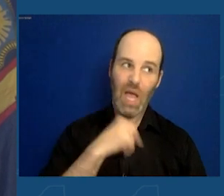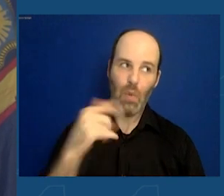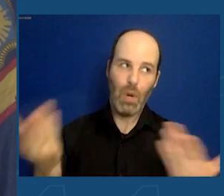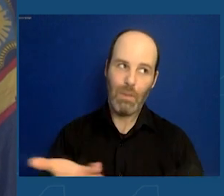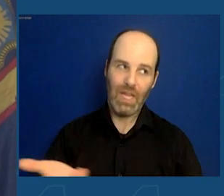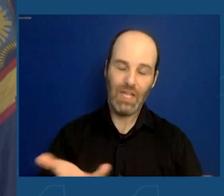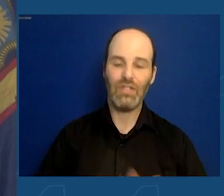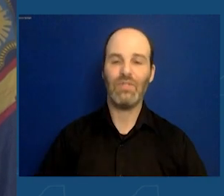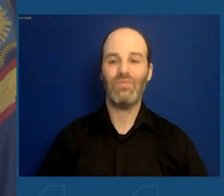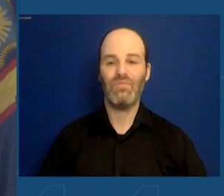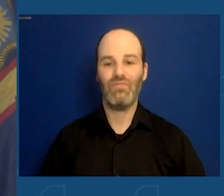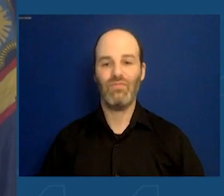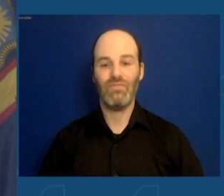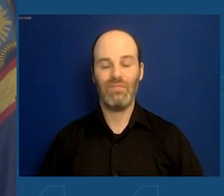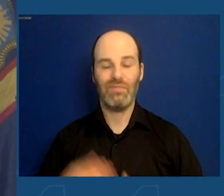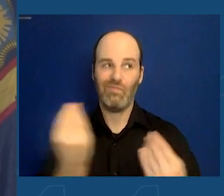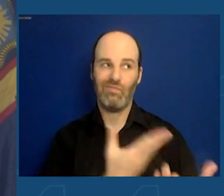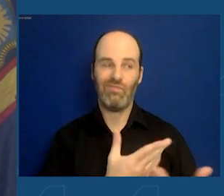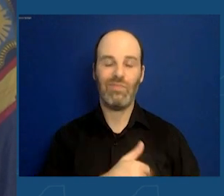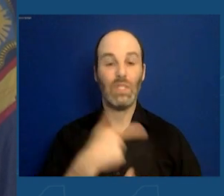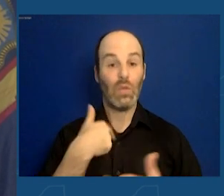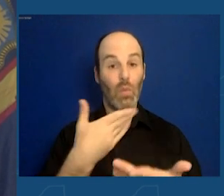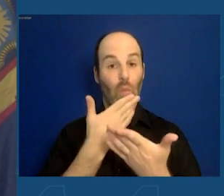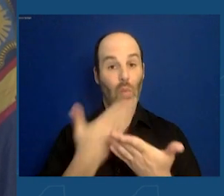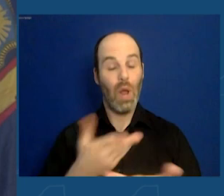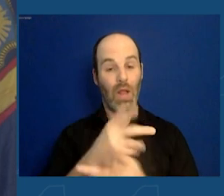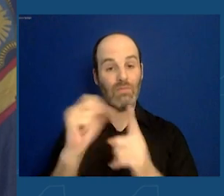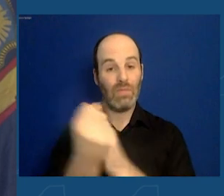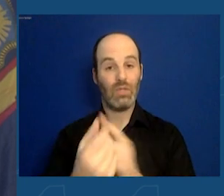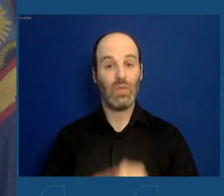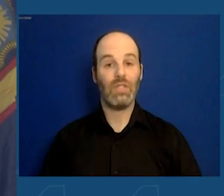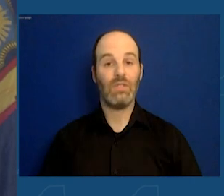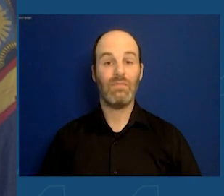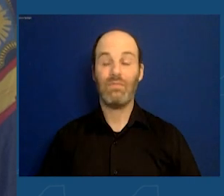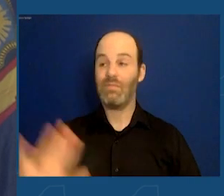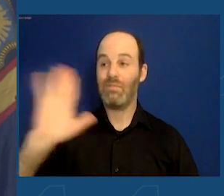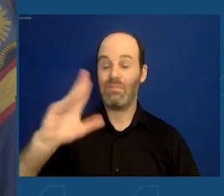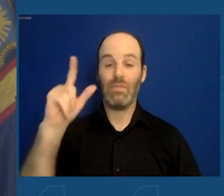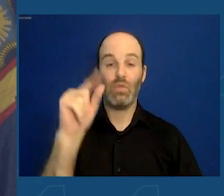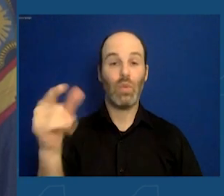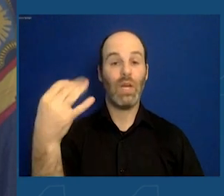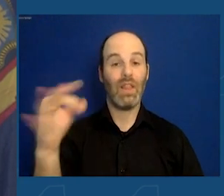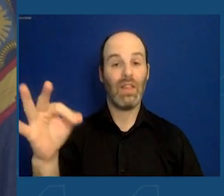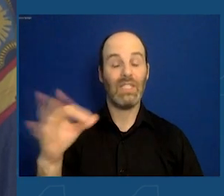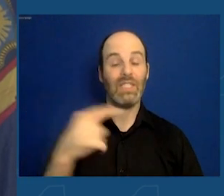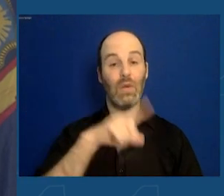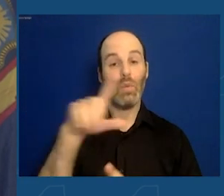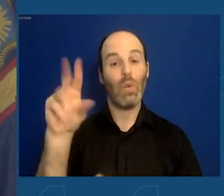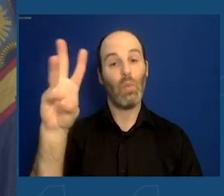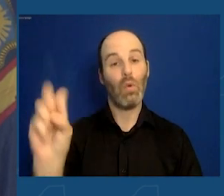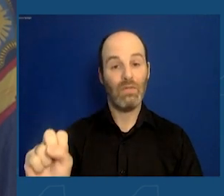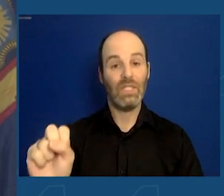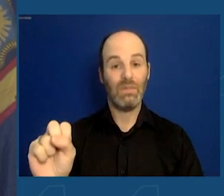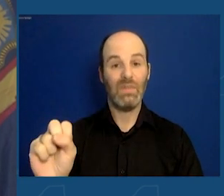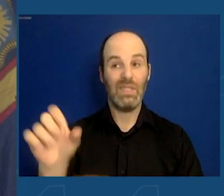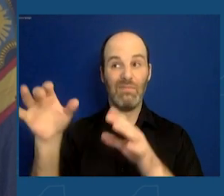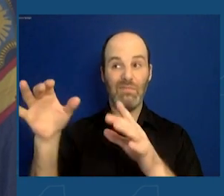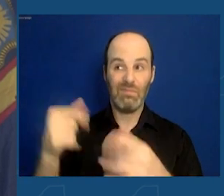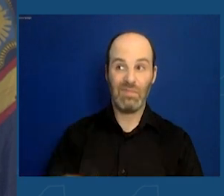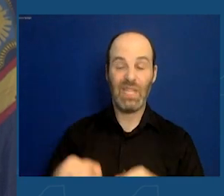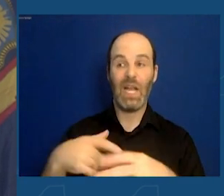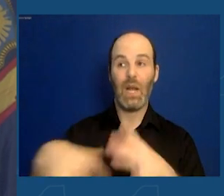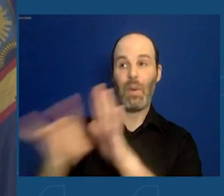So we've been well positioned. Back in 2019, when Wolfspeed announced that it was selecting Marcy for its